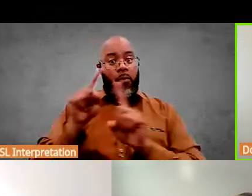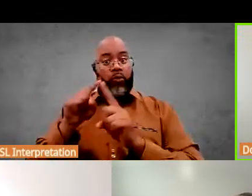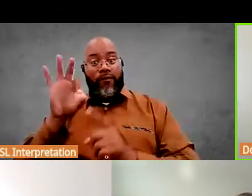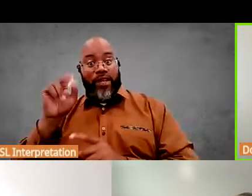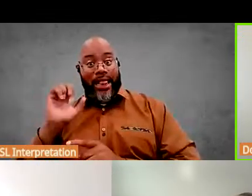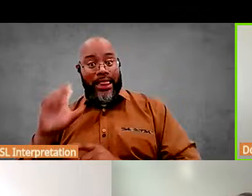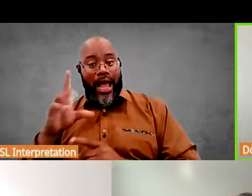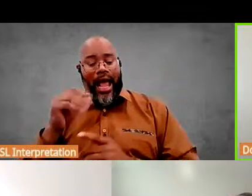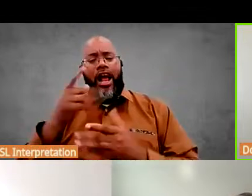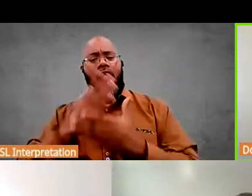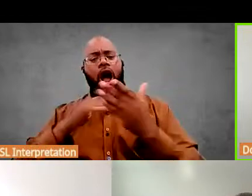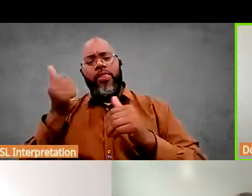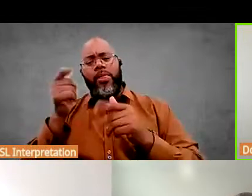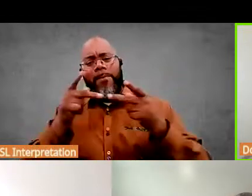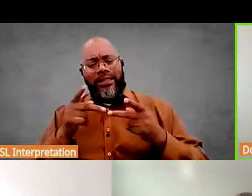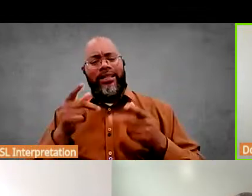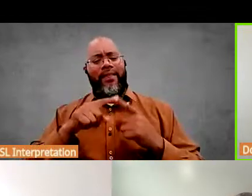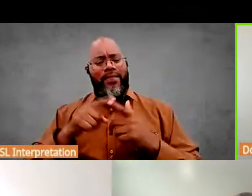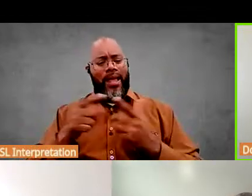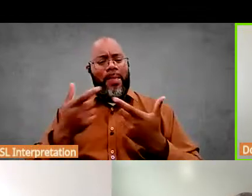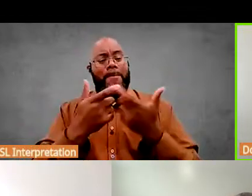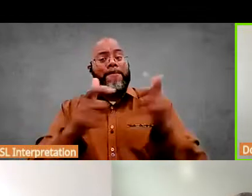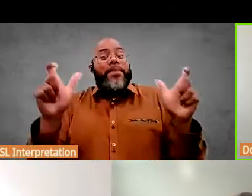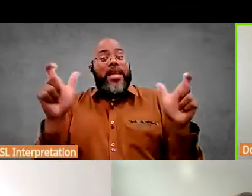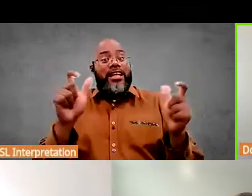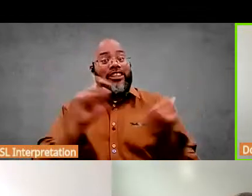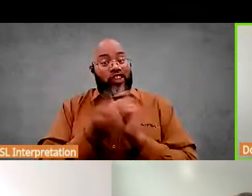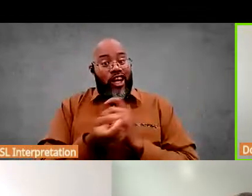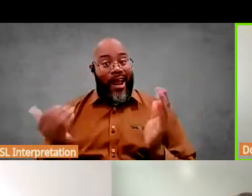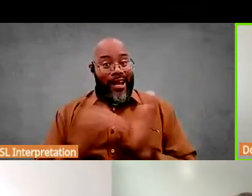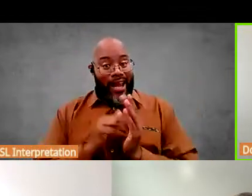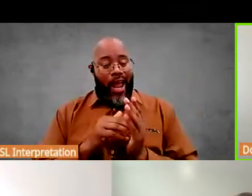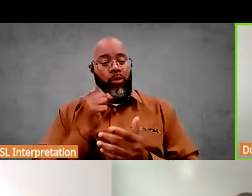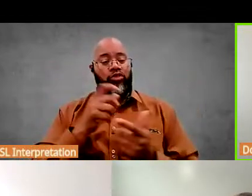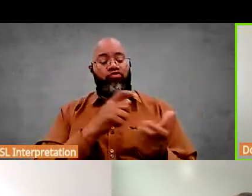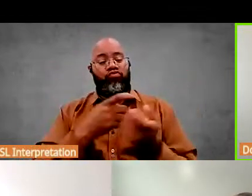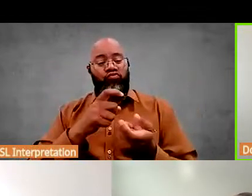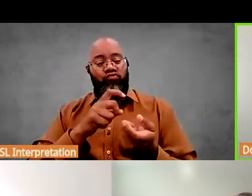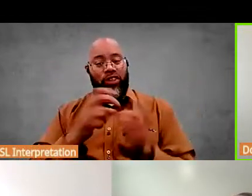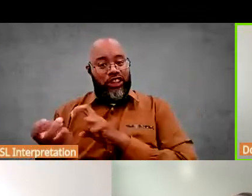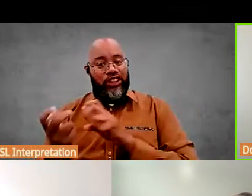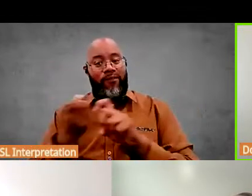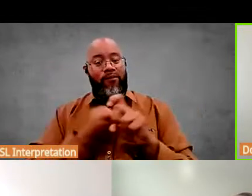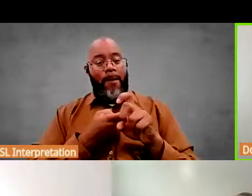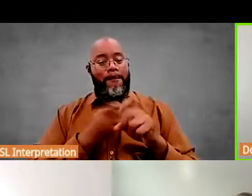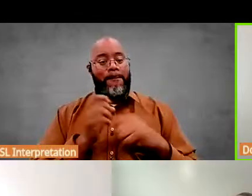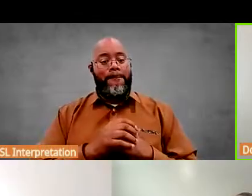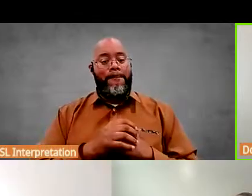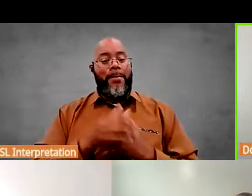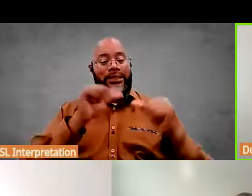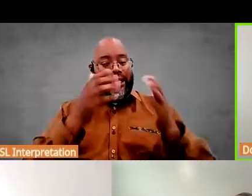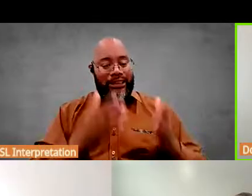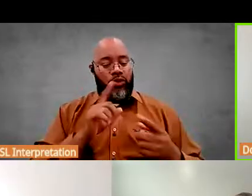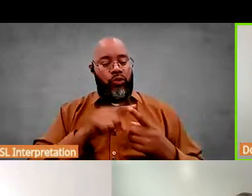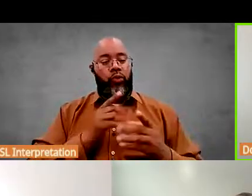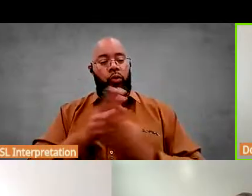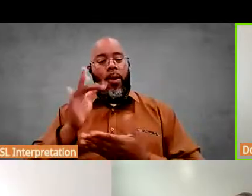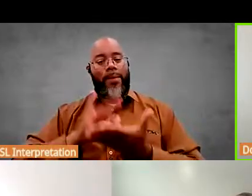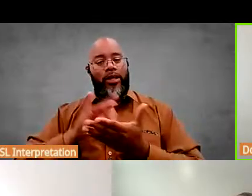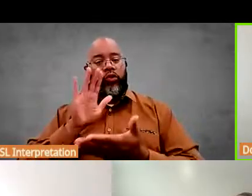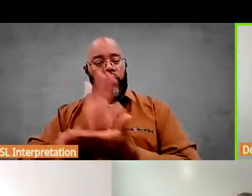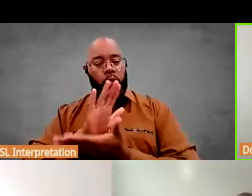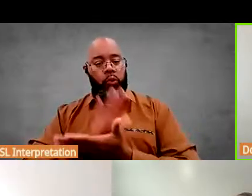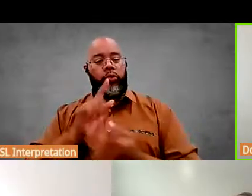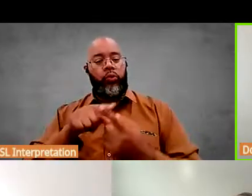other places. And then the big one again was the transitioning from being a scientist to going to medical school to